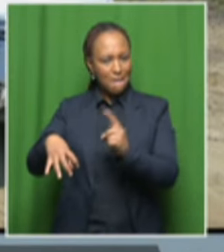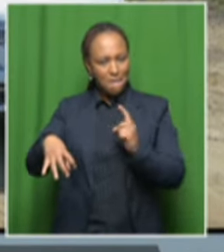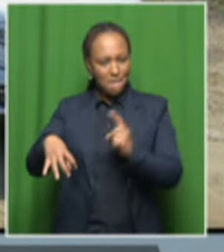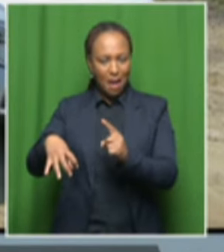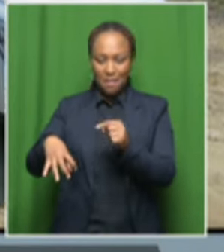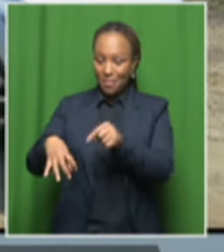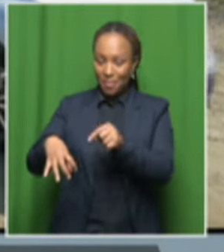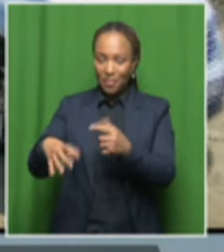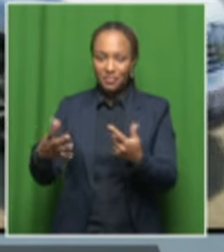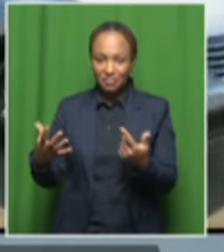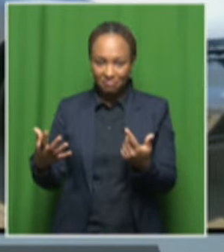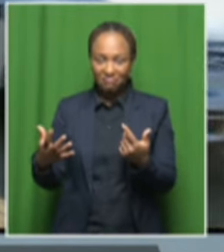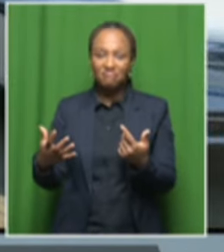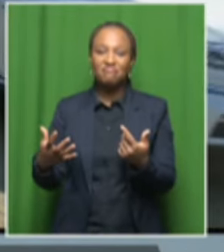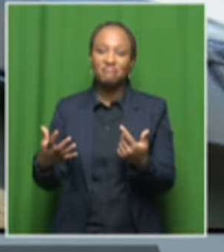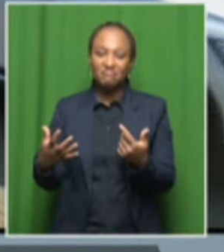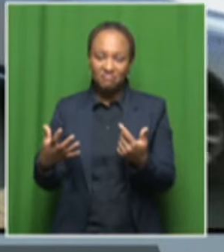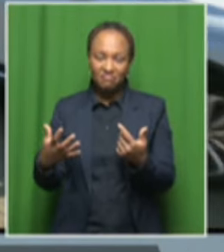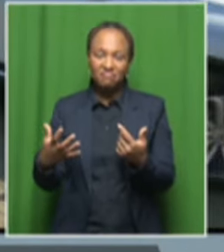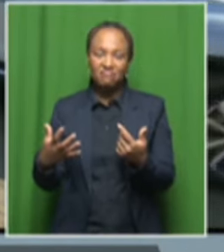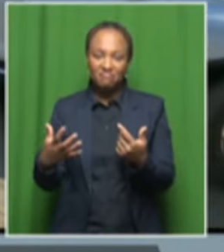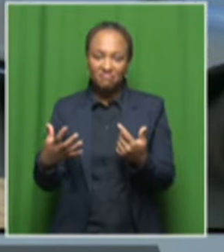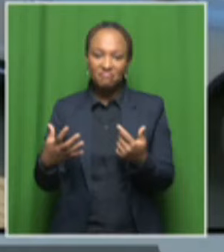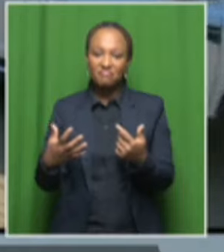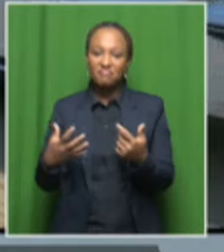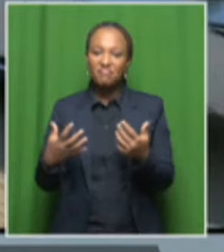And it's a town that's under